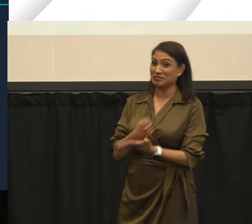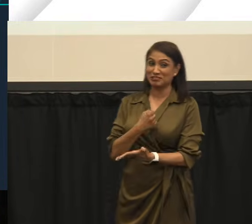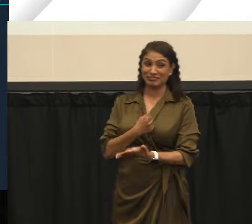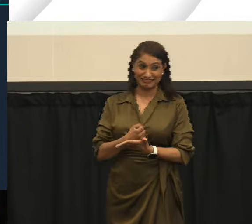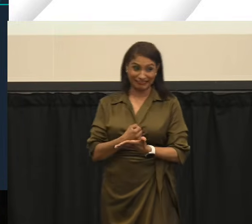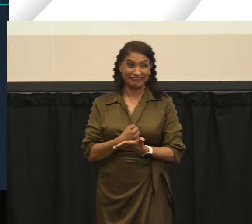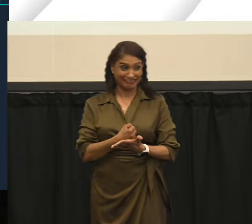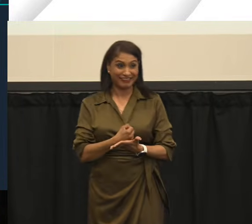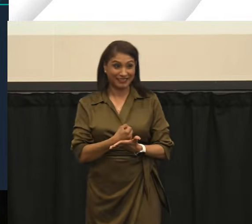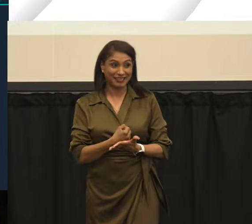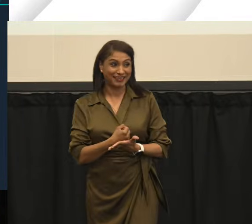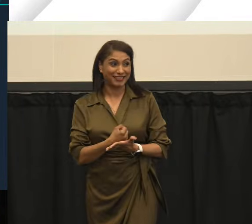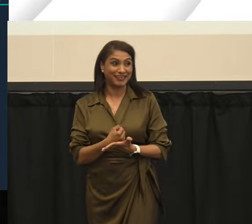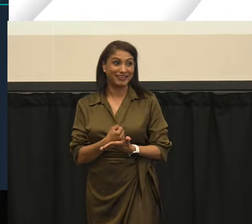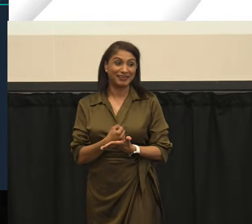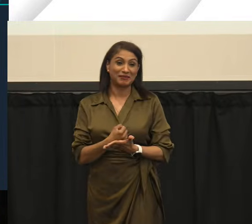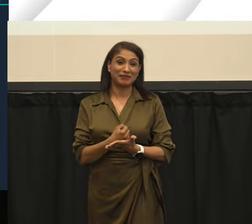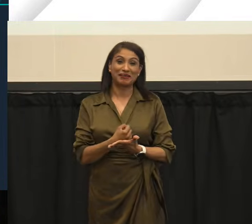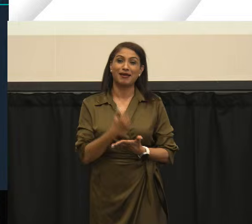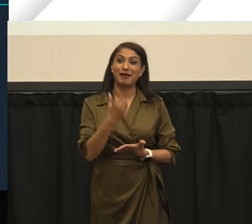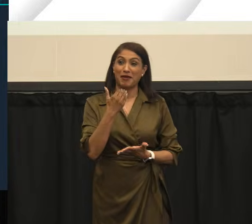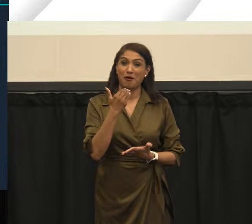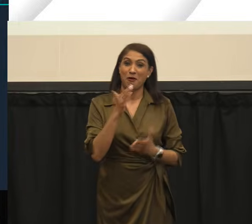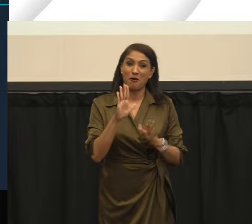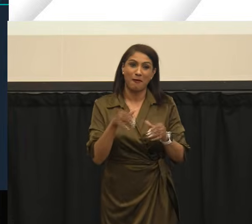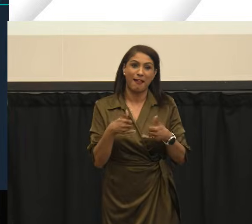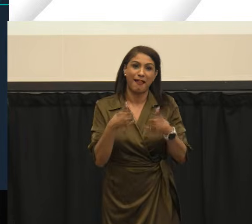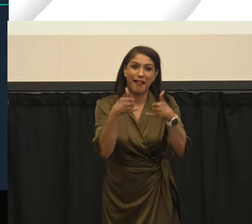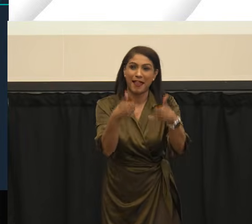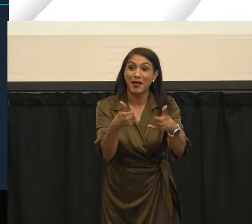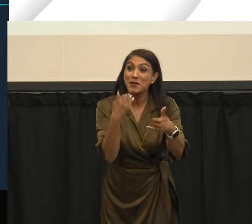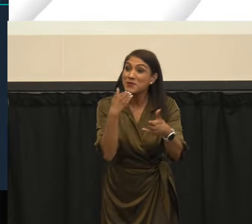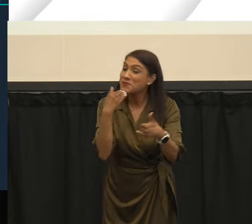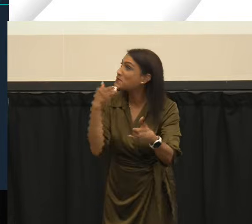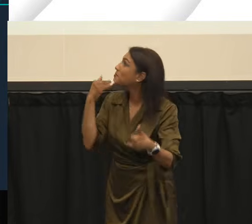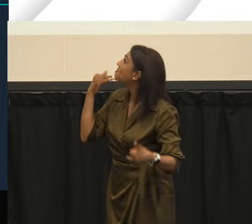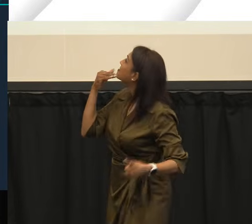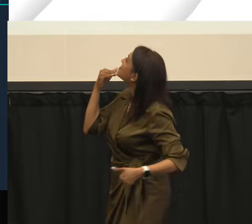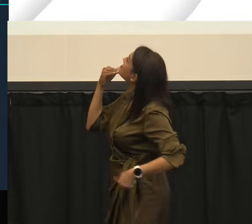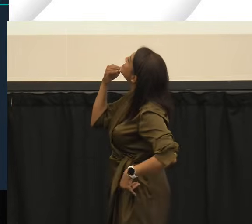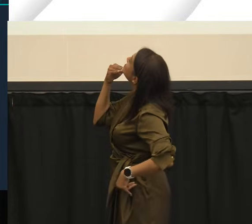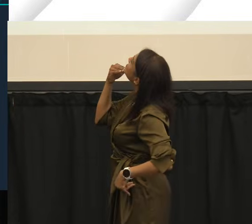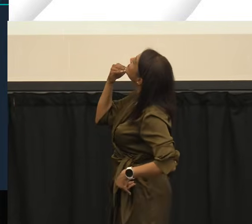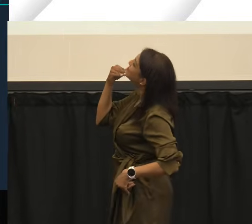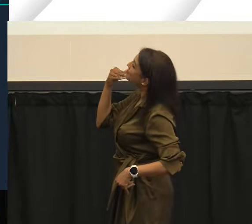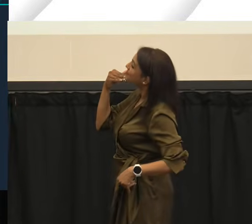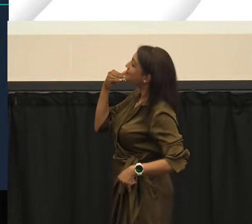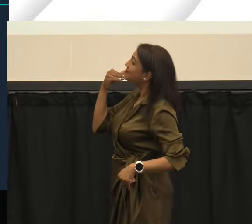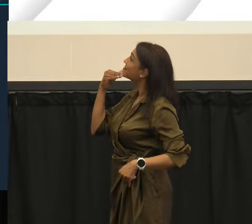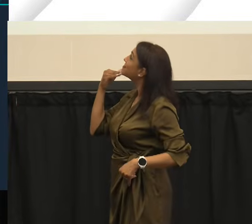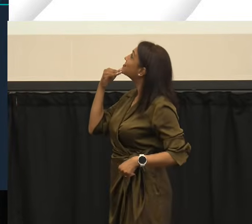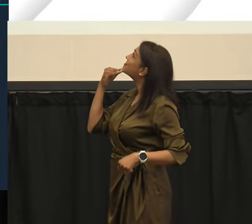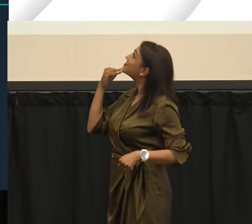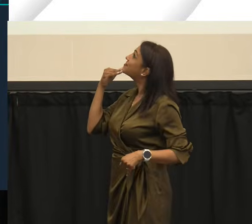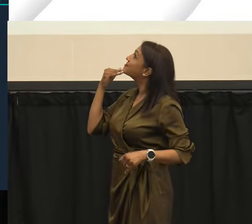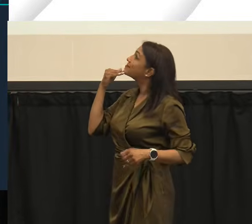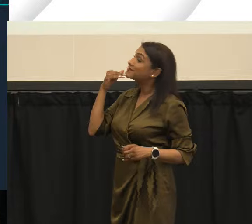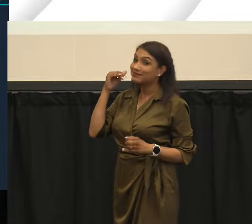And the prize is for the first person who registered for today's event. And that goes